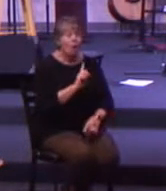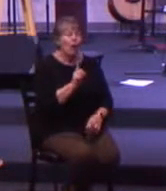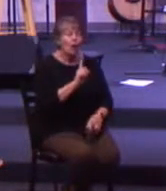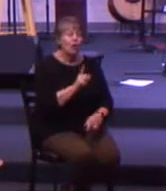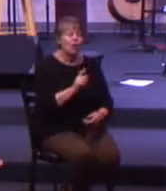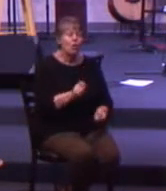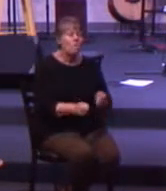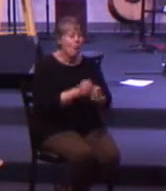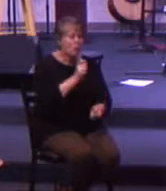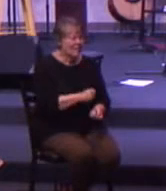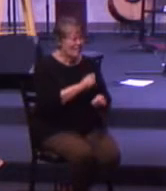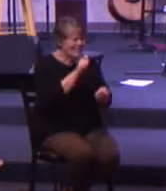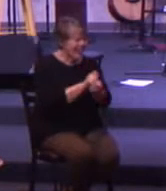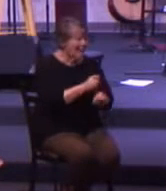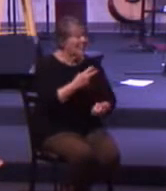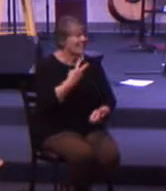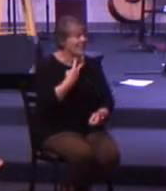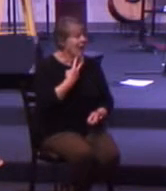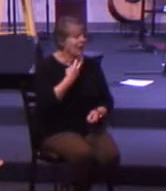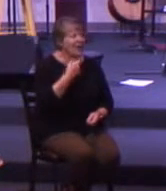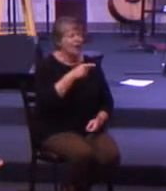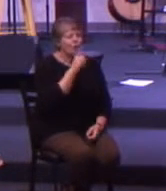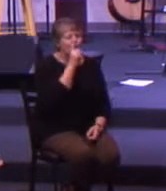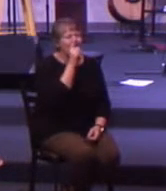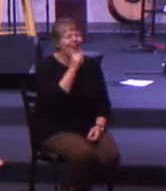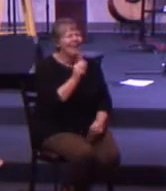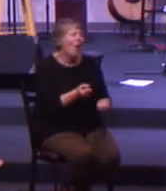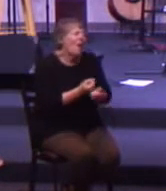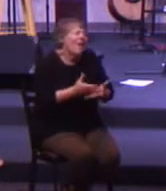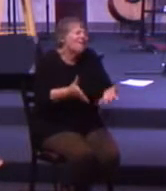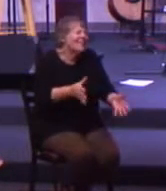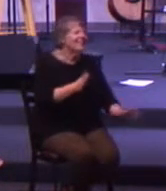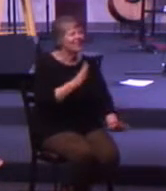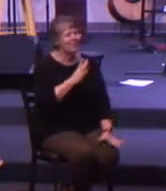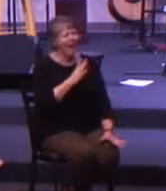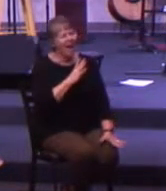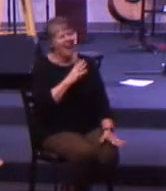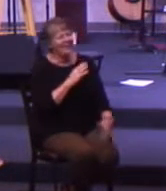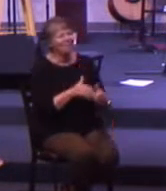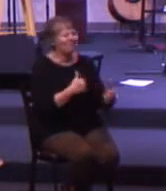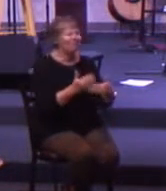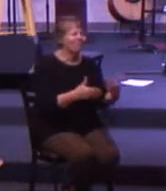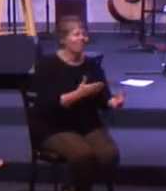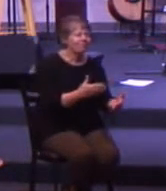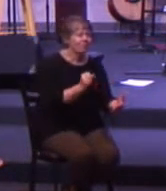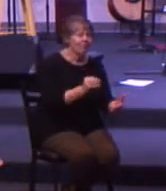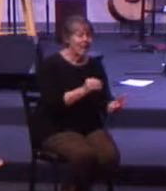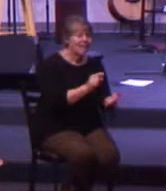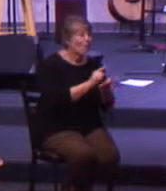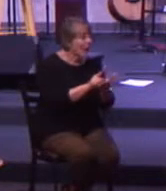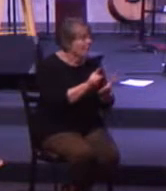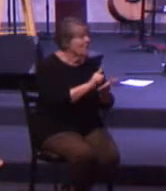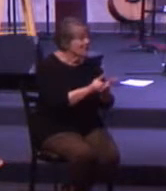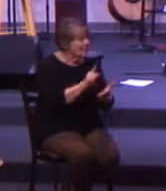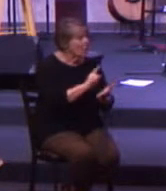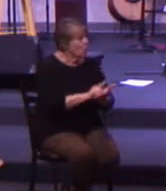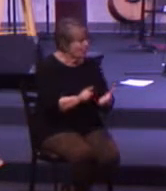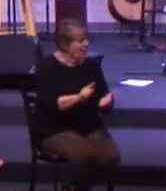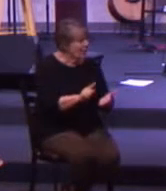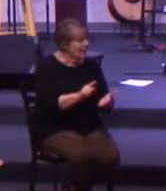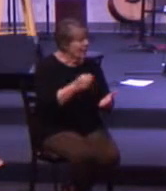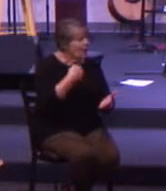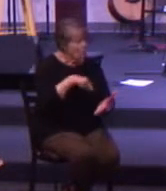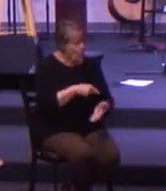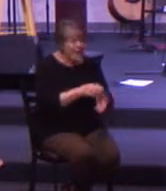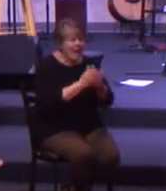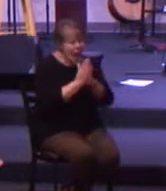want to pretend like everything's fine. And so we have to ask ourselves every single week, because if we don't make it explicit